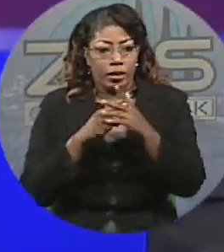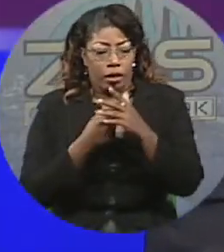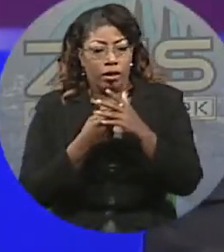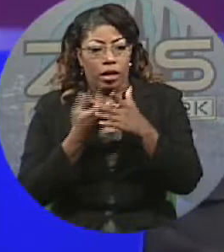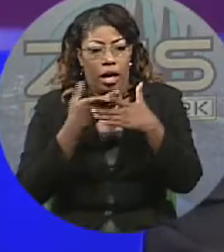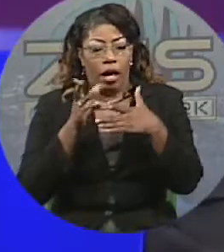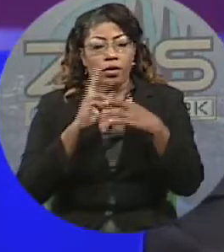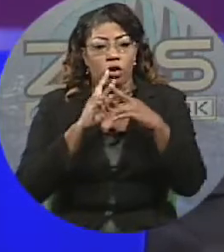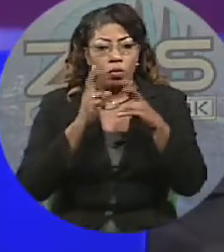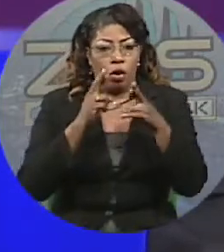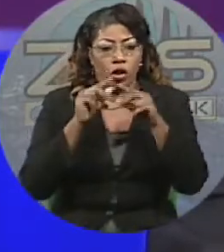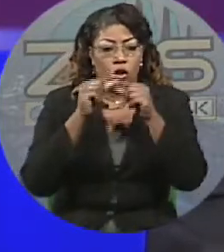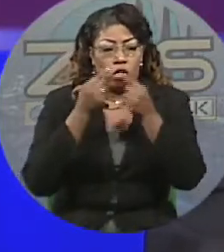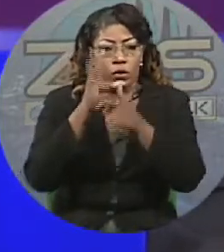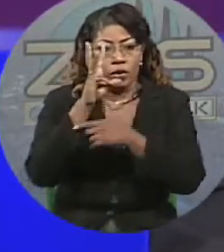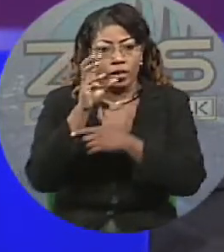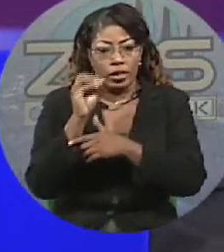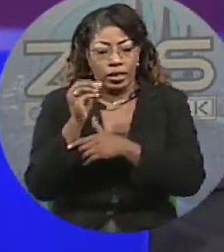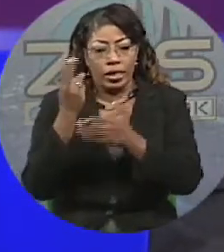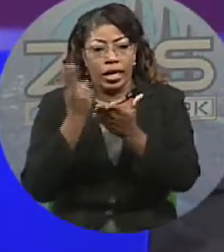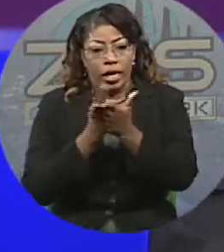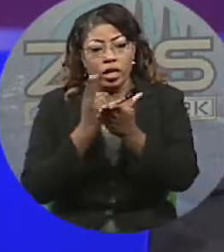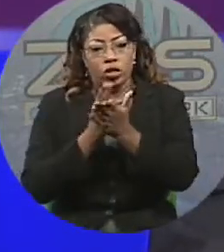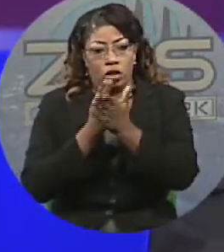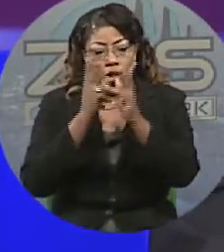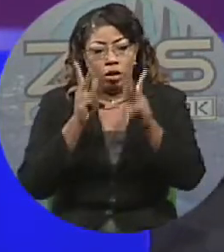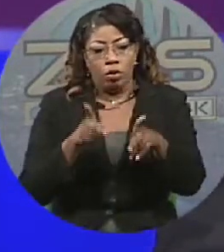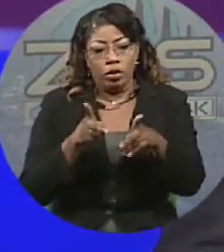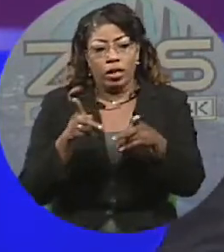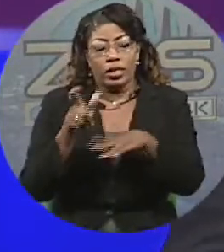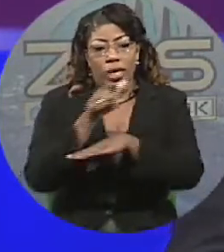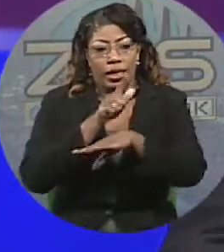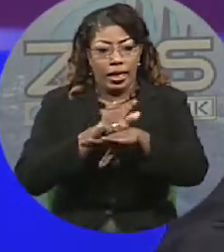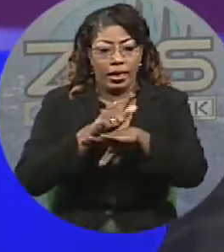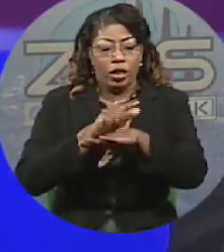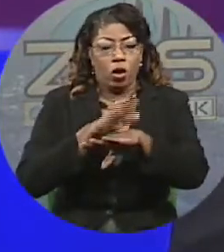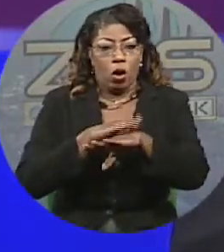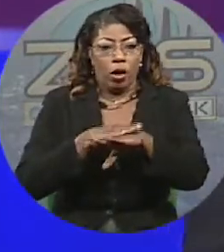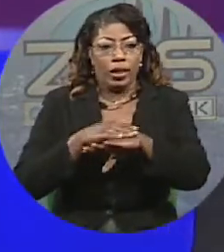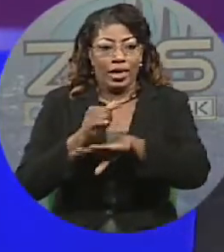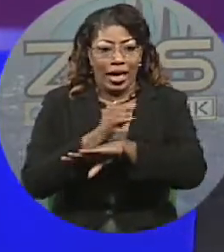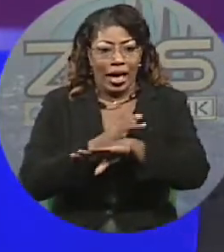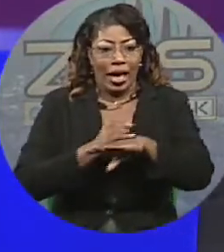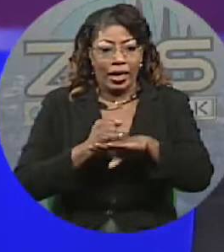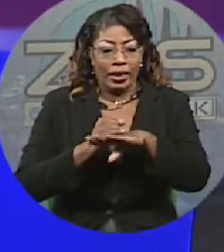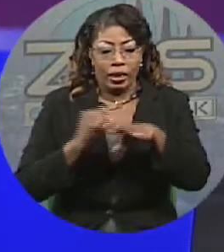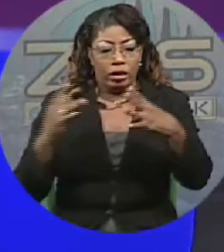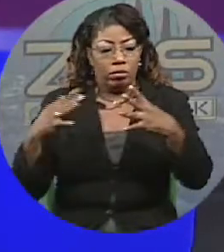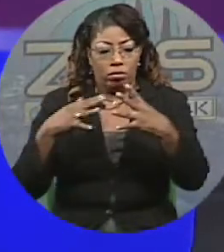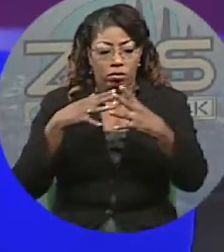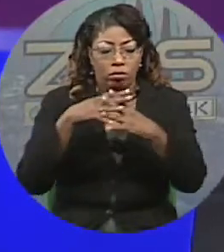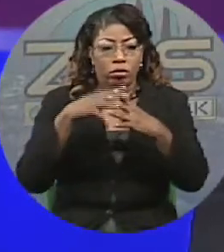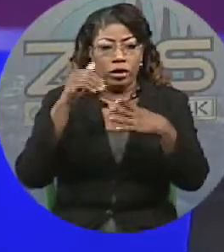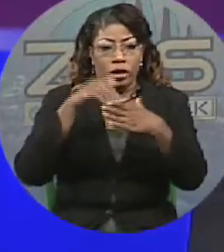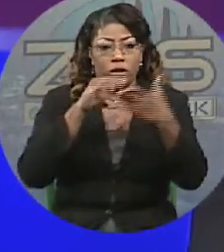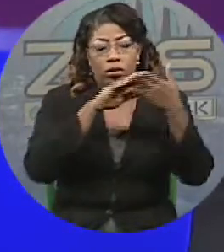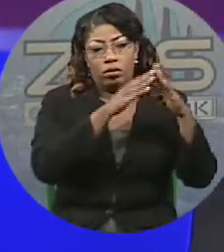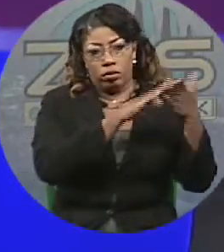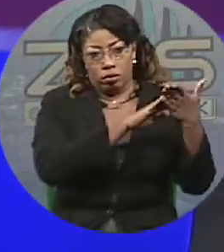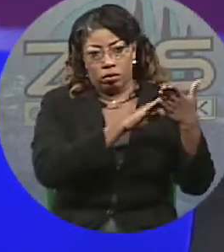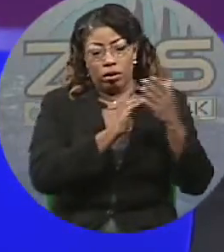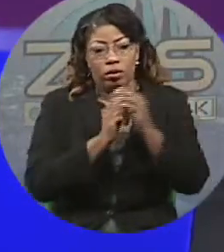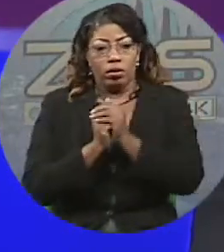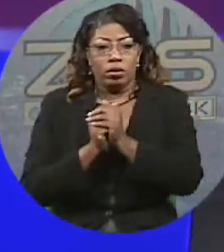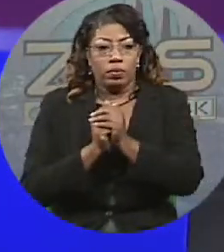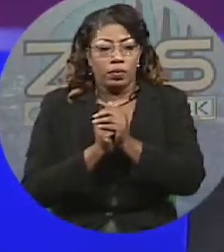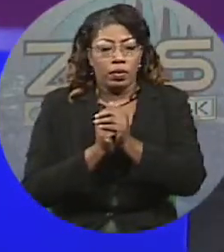it was reported that a group of 60 Haitian nationals landed on that island last week and simply blended into nearby shanty towns. Department